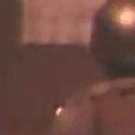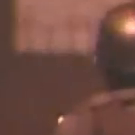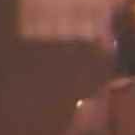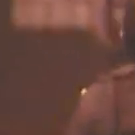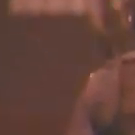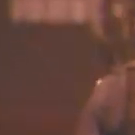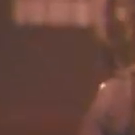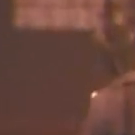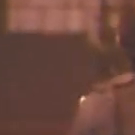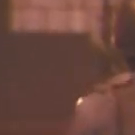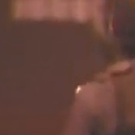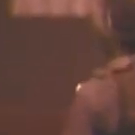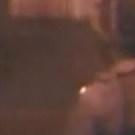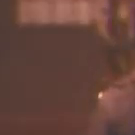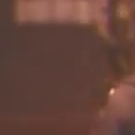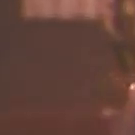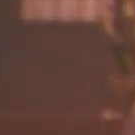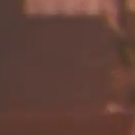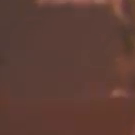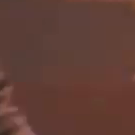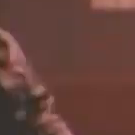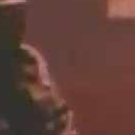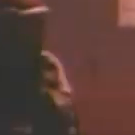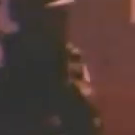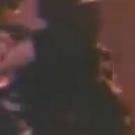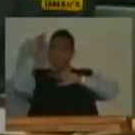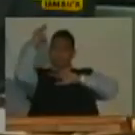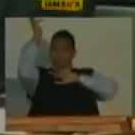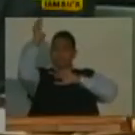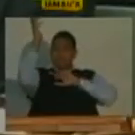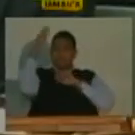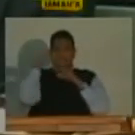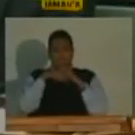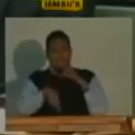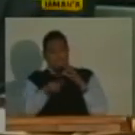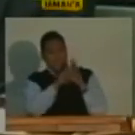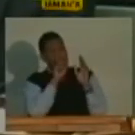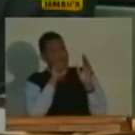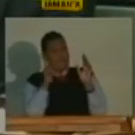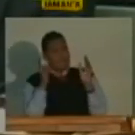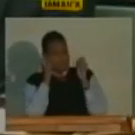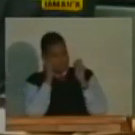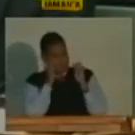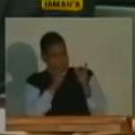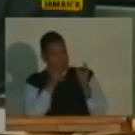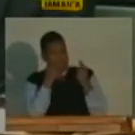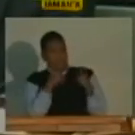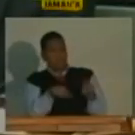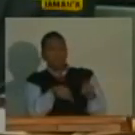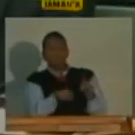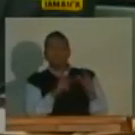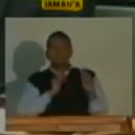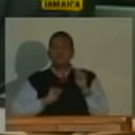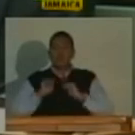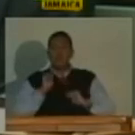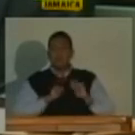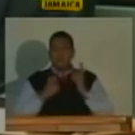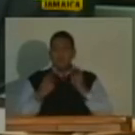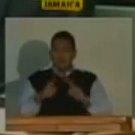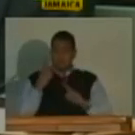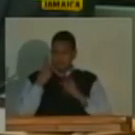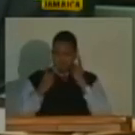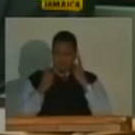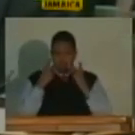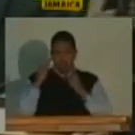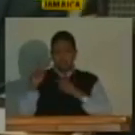to the previous Jamaica Labour Party JLP administration. In this alarm and this drama, I should